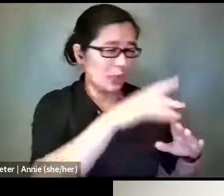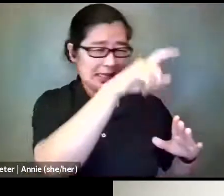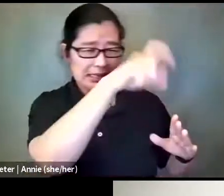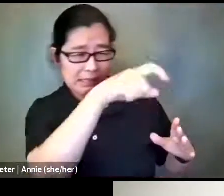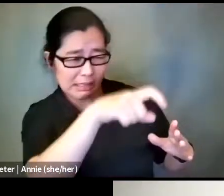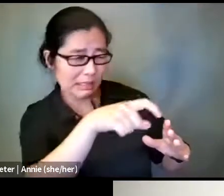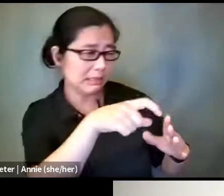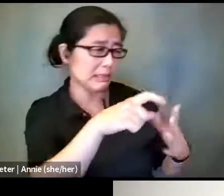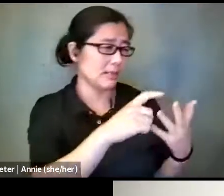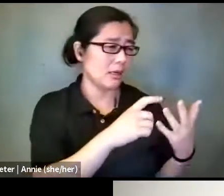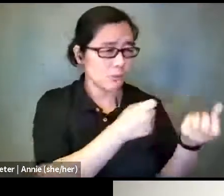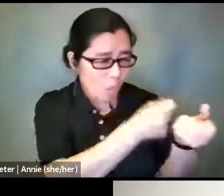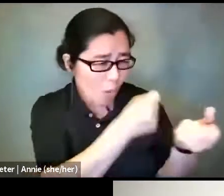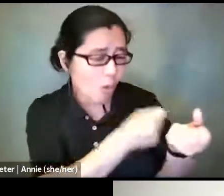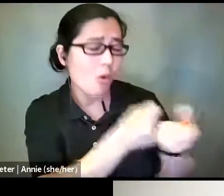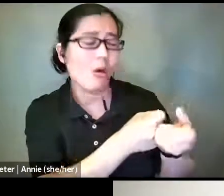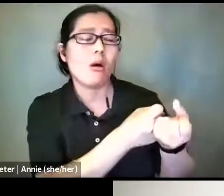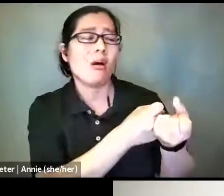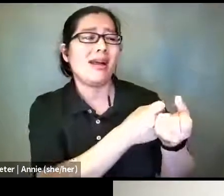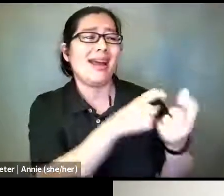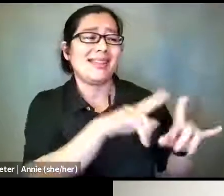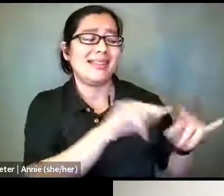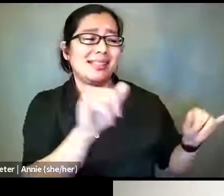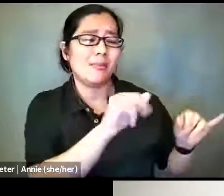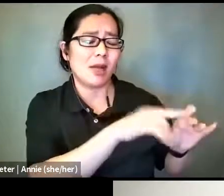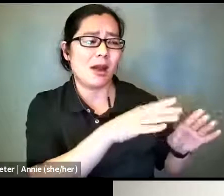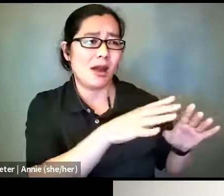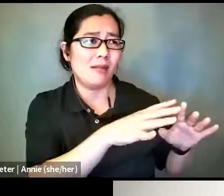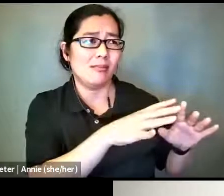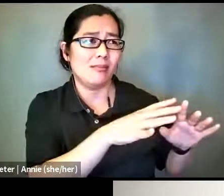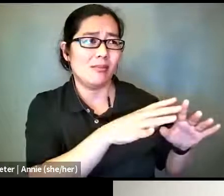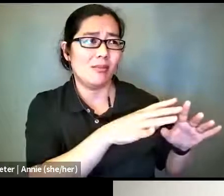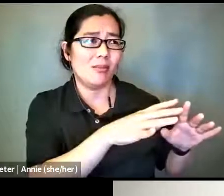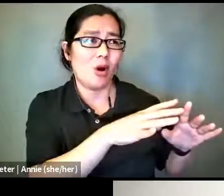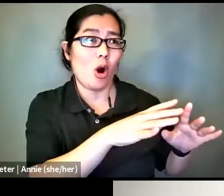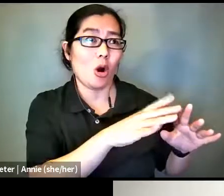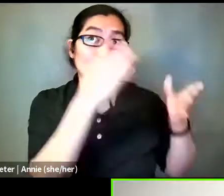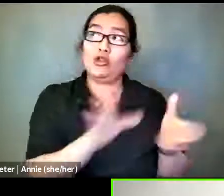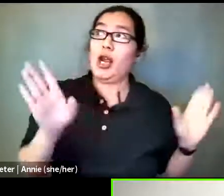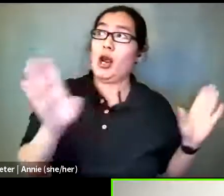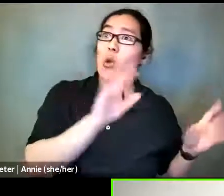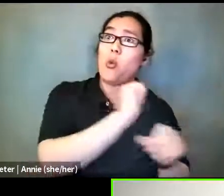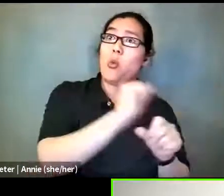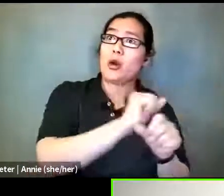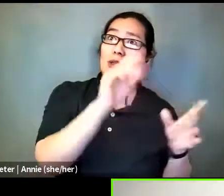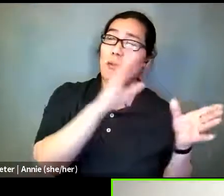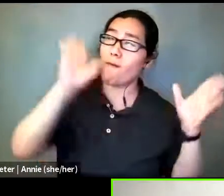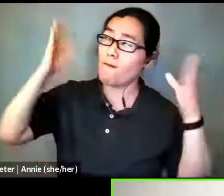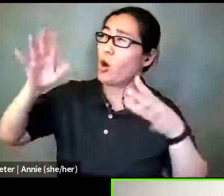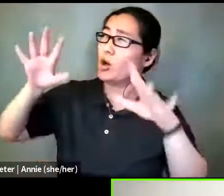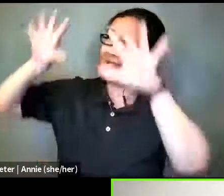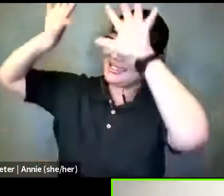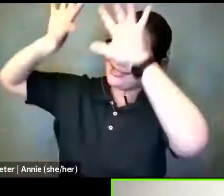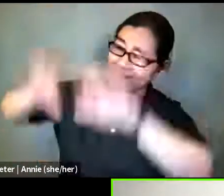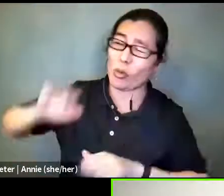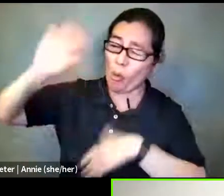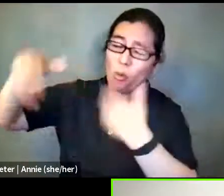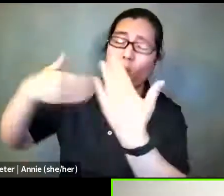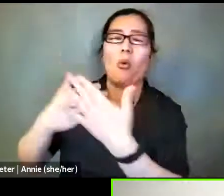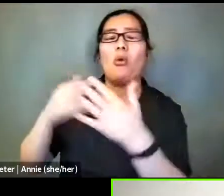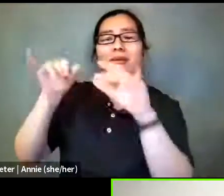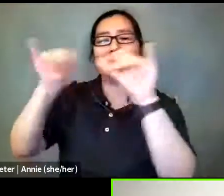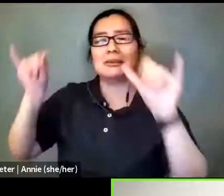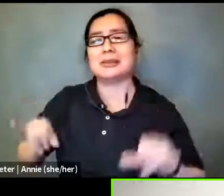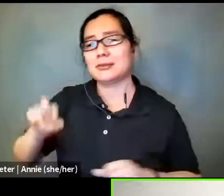future where we're dismantling racism for everyone. Exactly. And I think, and that's